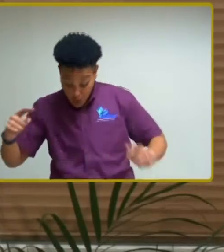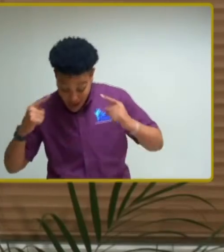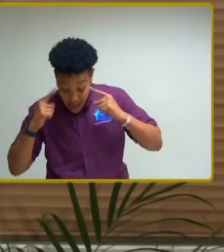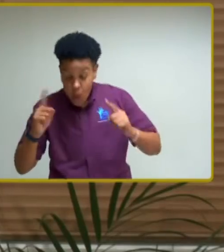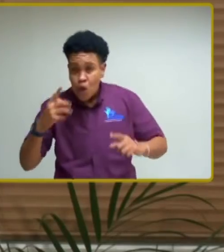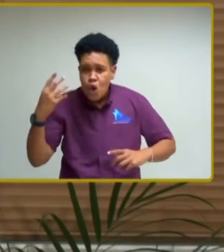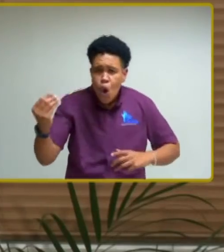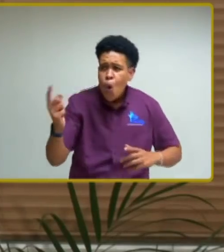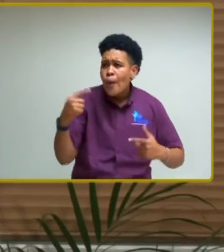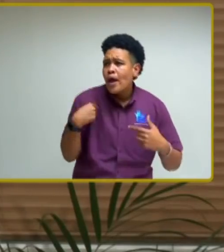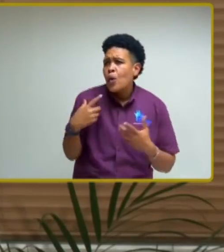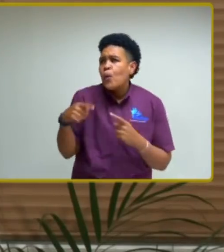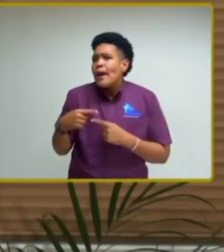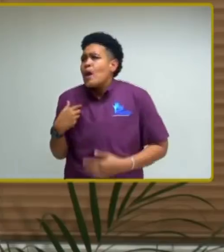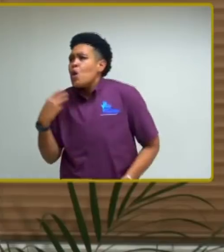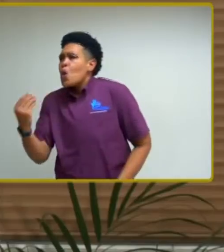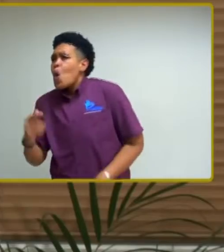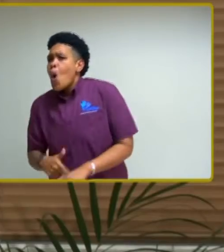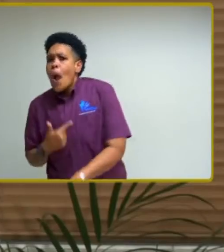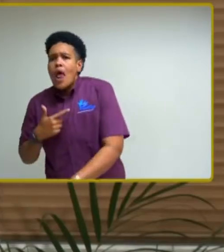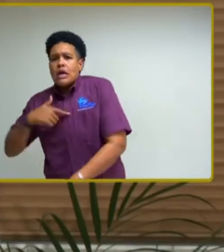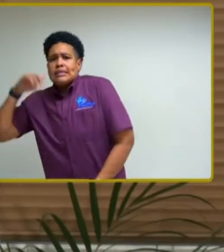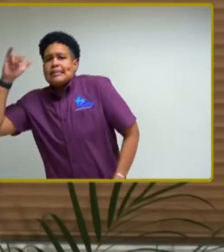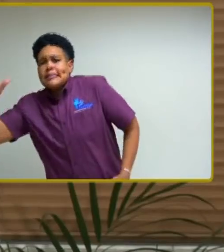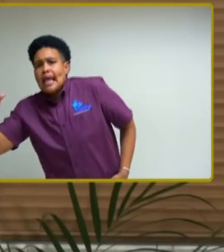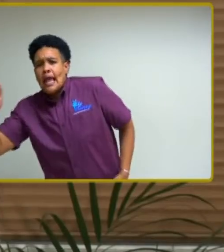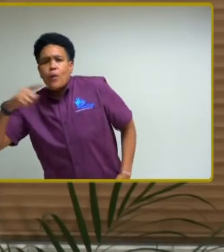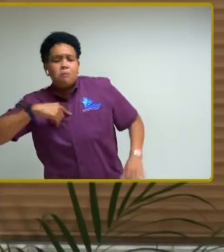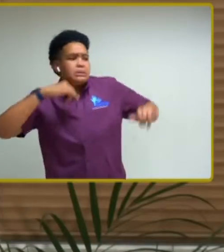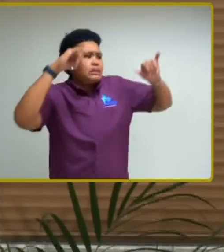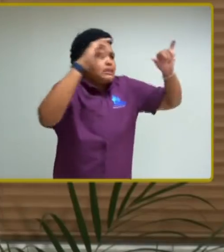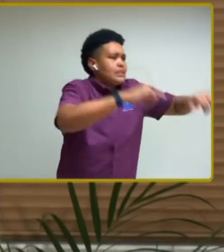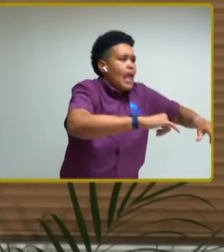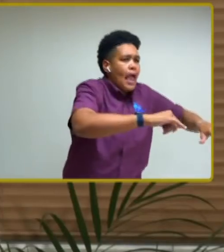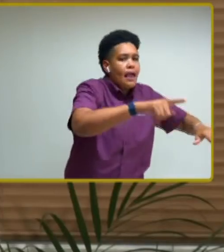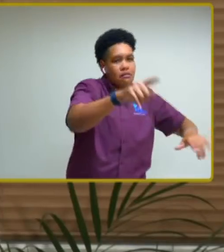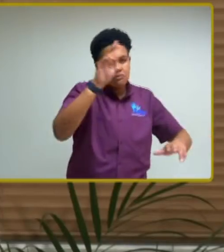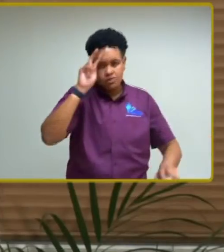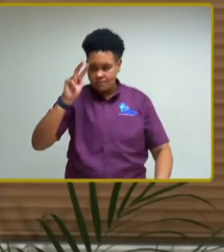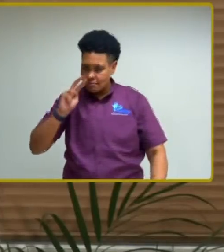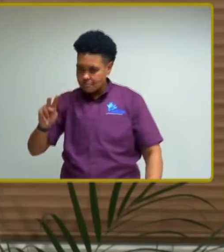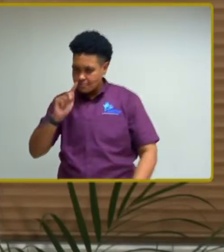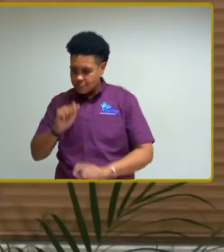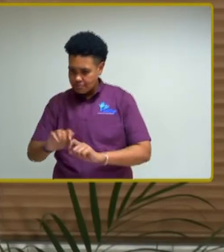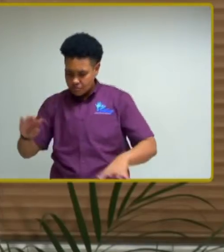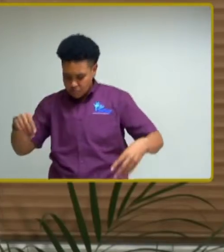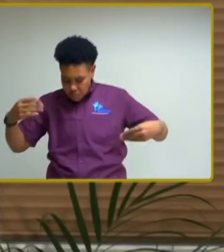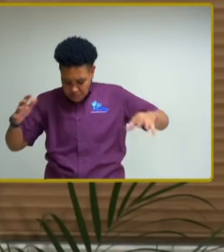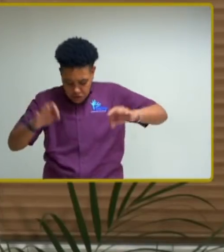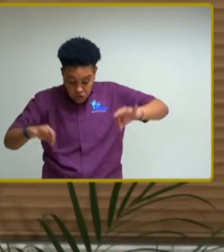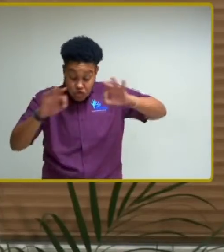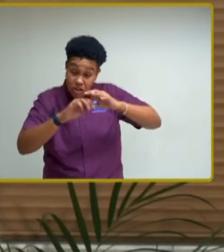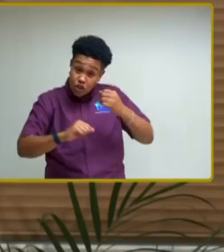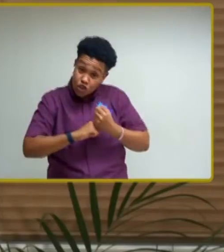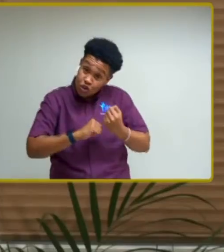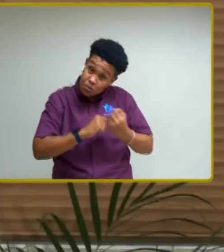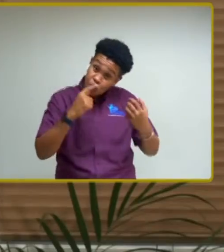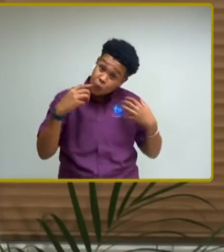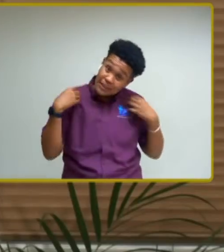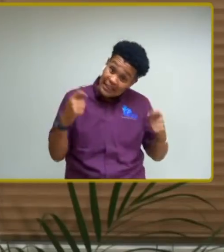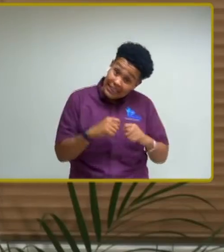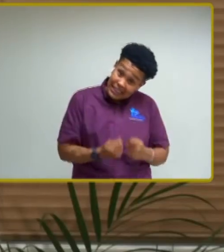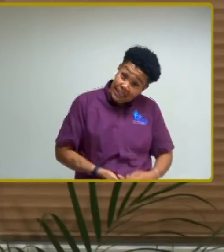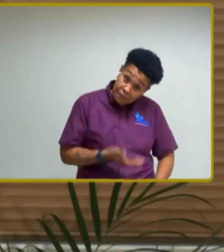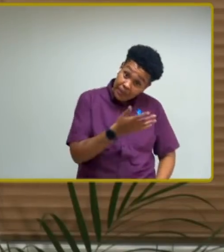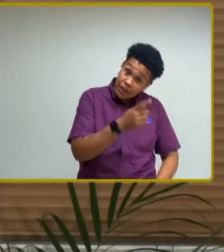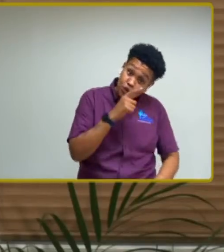go, when you go, how long you stay, where you stay, they're going to provide critical support to the health team